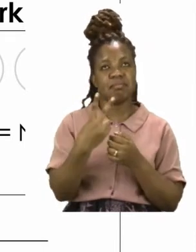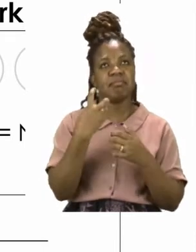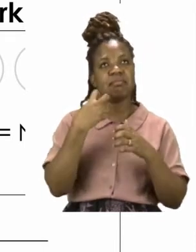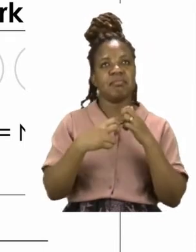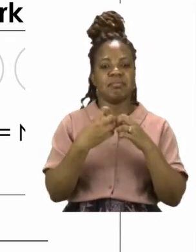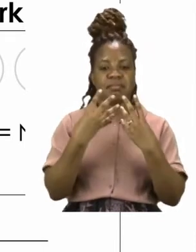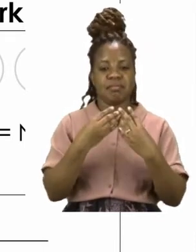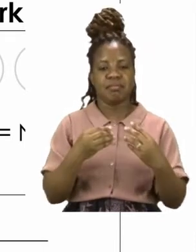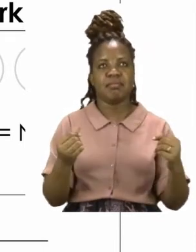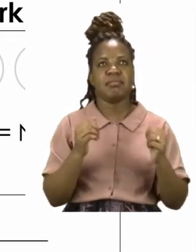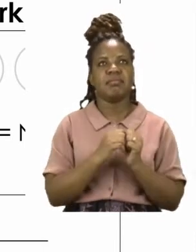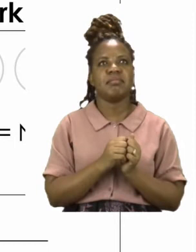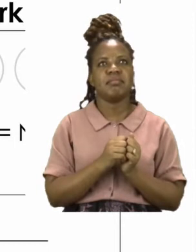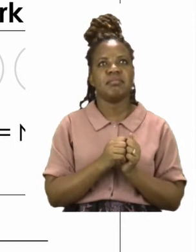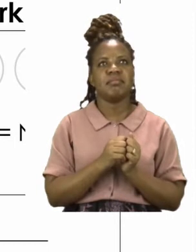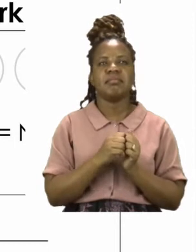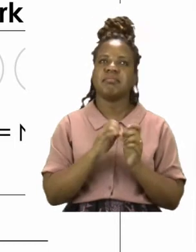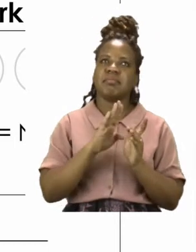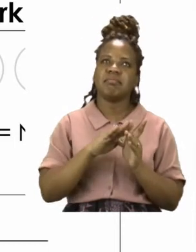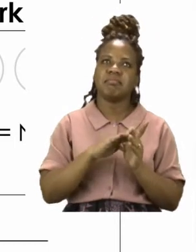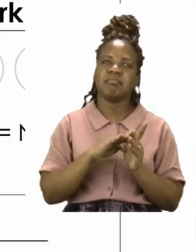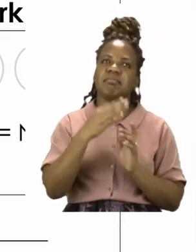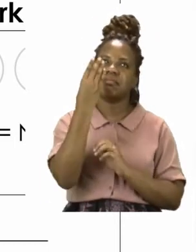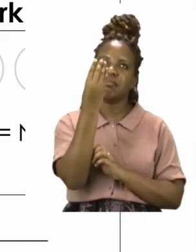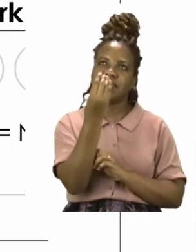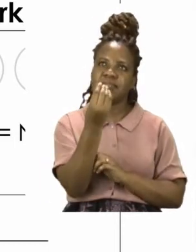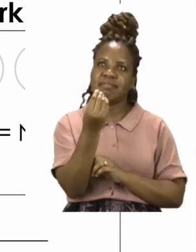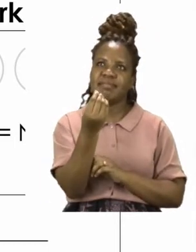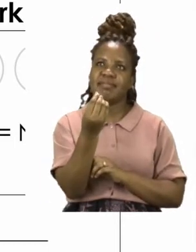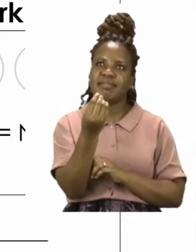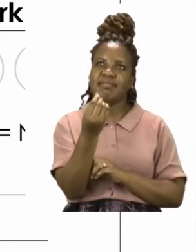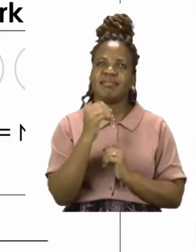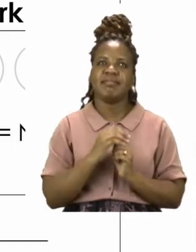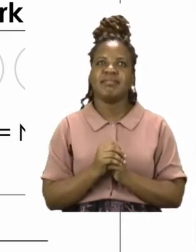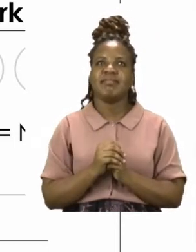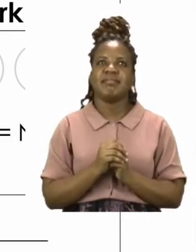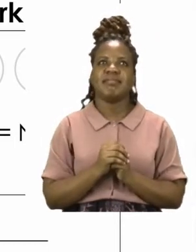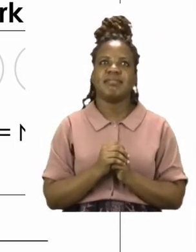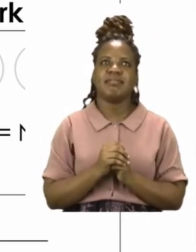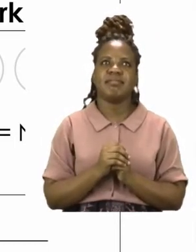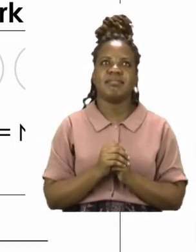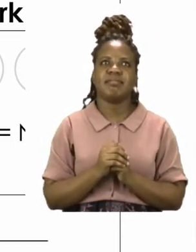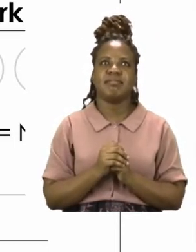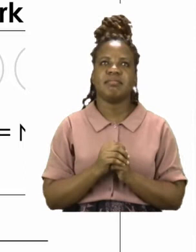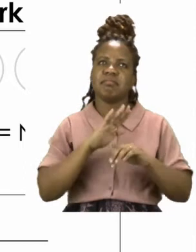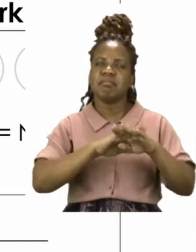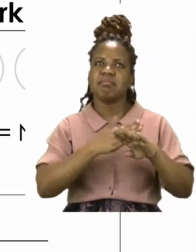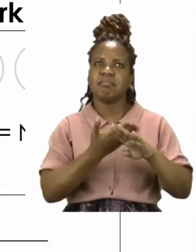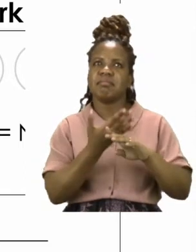remember, around our hands, in between our fingers, on our wrists,